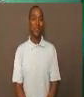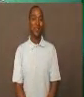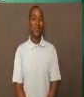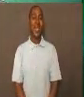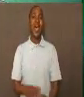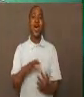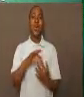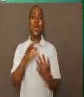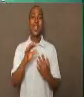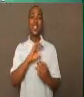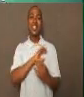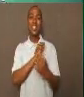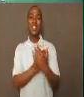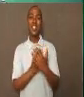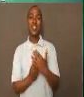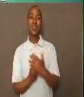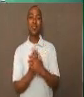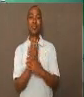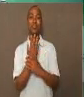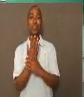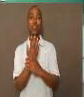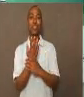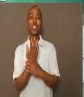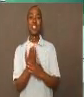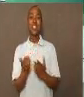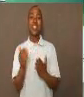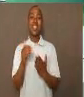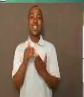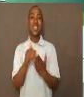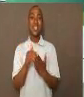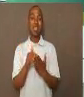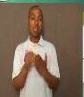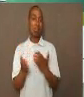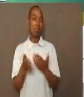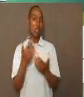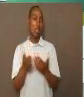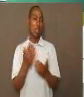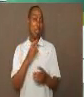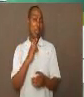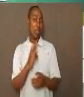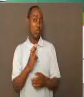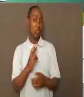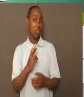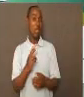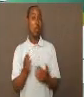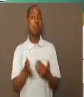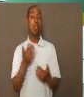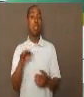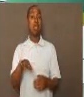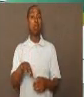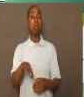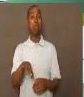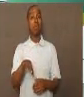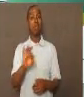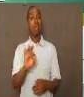Alternative energy sources should also be inexpensive and available to people